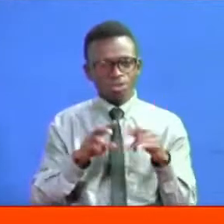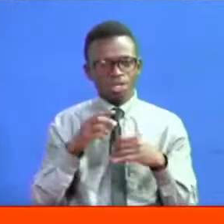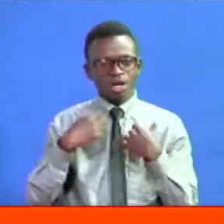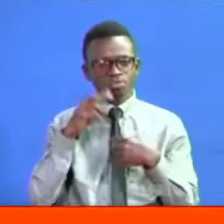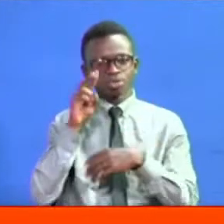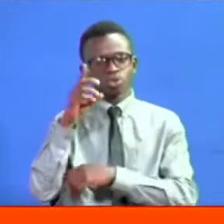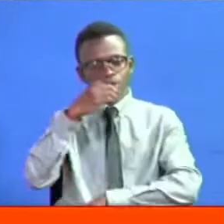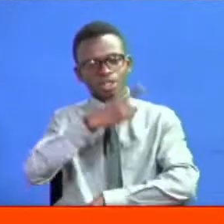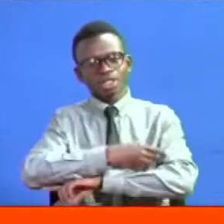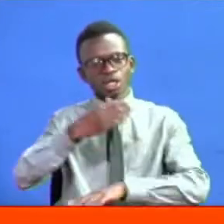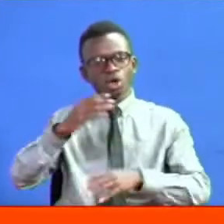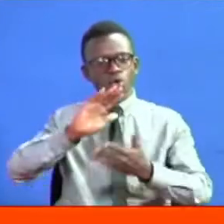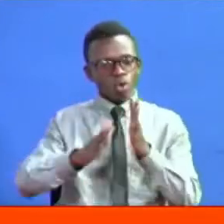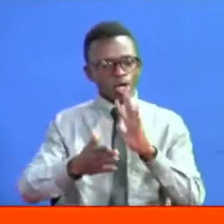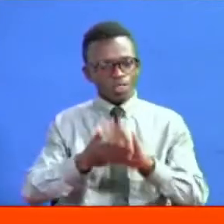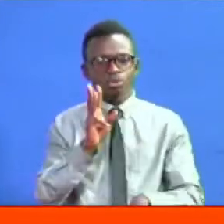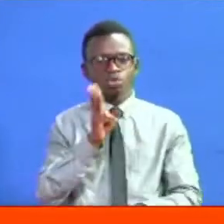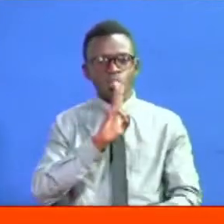haija irrigatiwa.